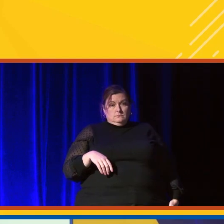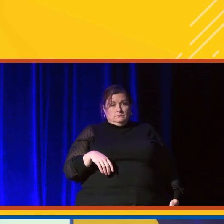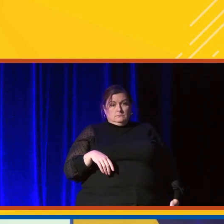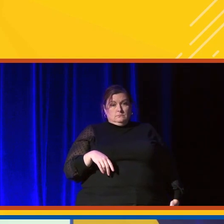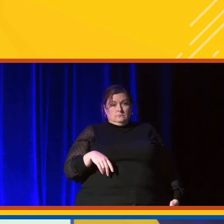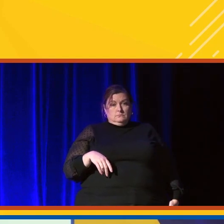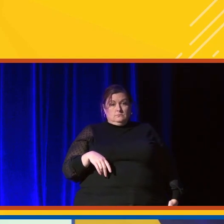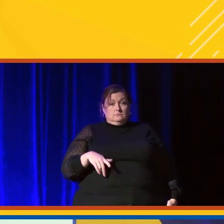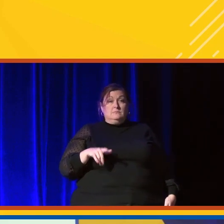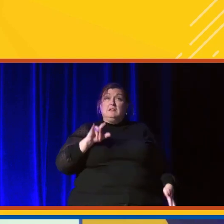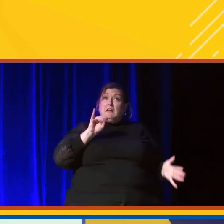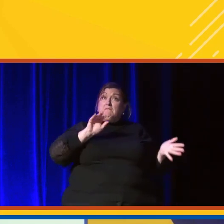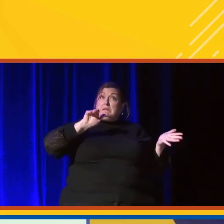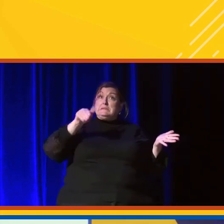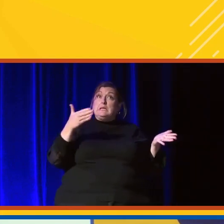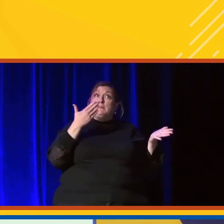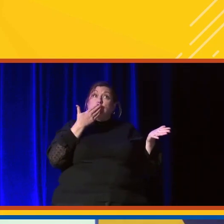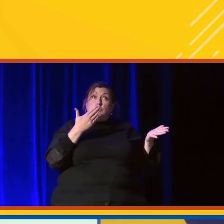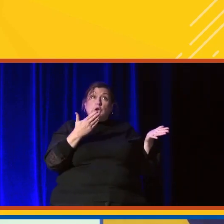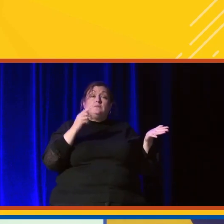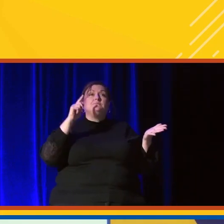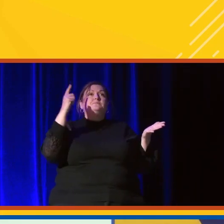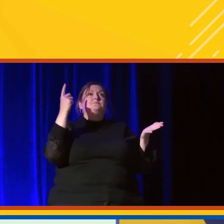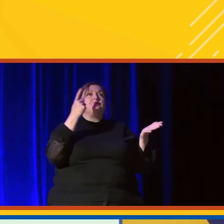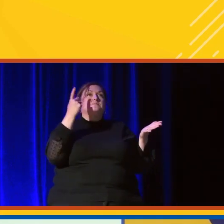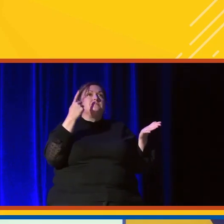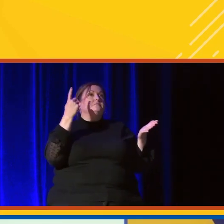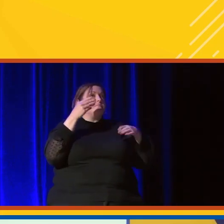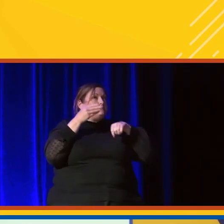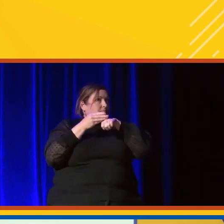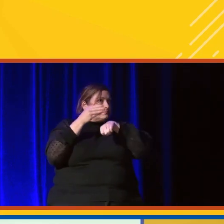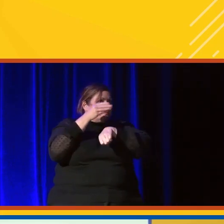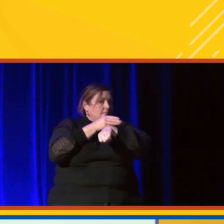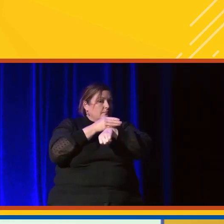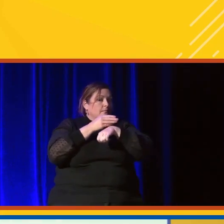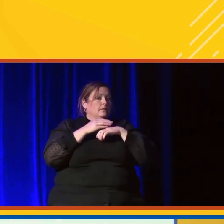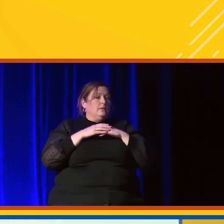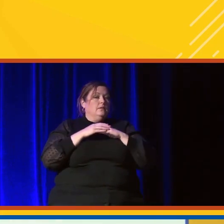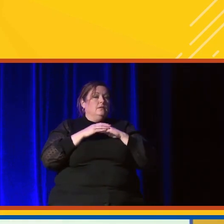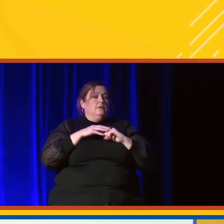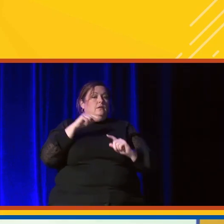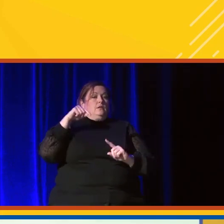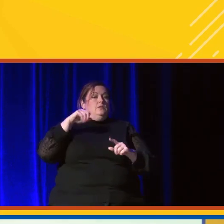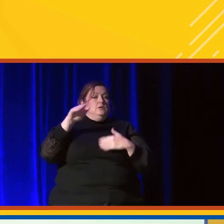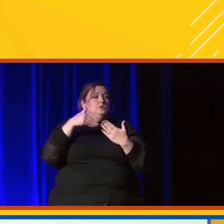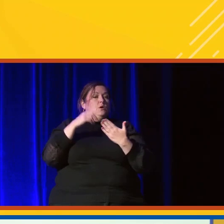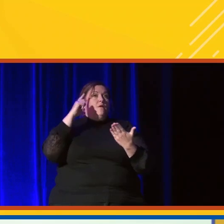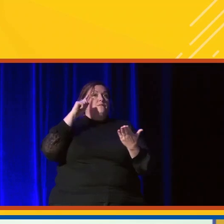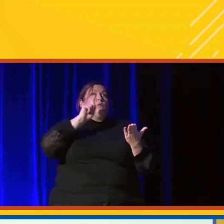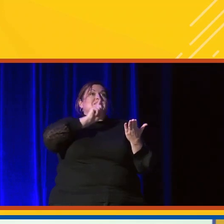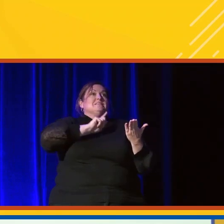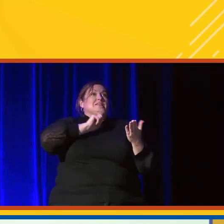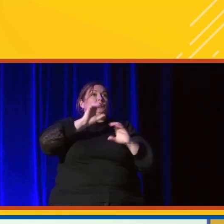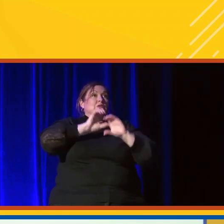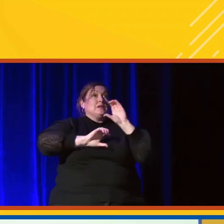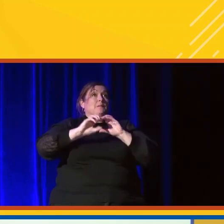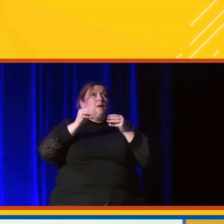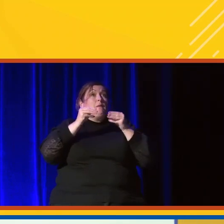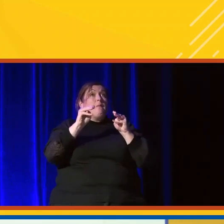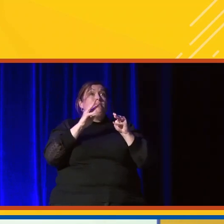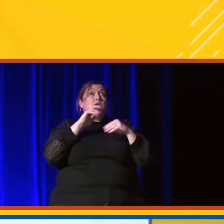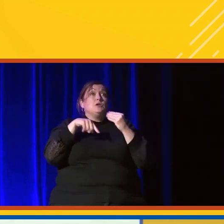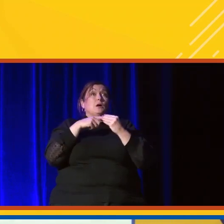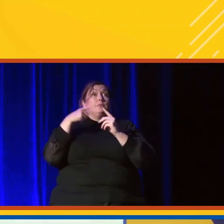If this sounds pretty good, there's always a thing to be improved. This is all for a single chemistry. The methods I've talked about